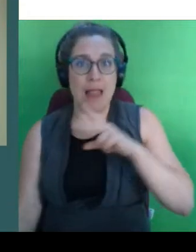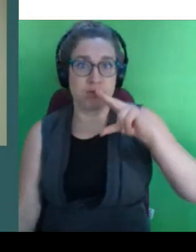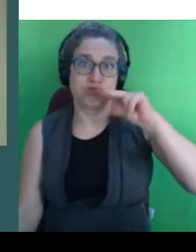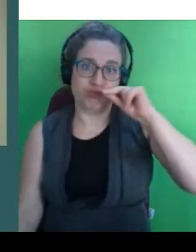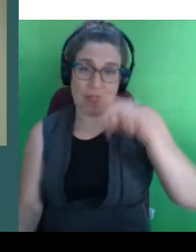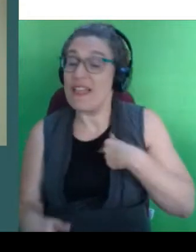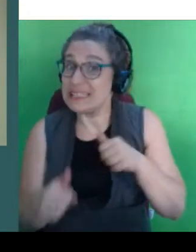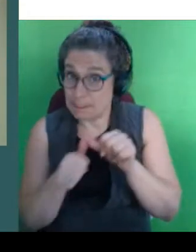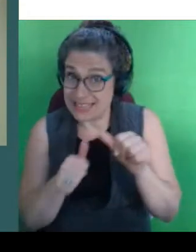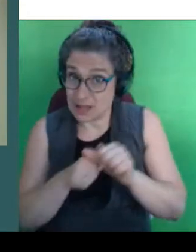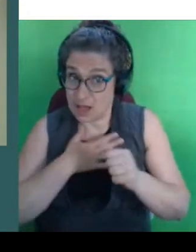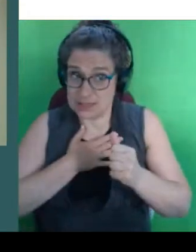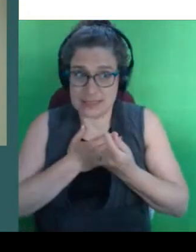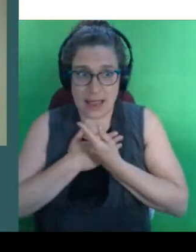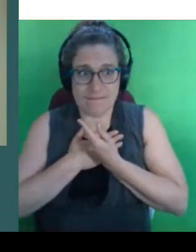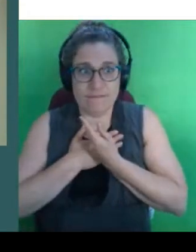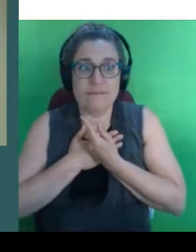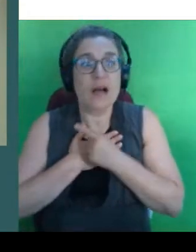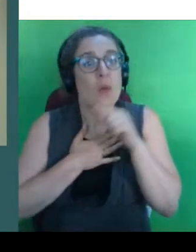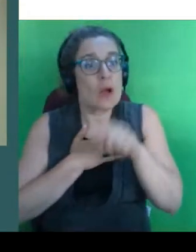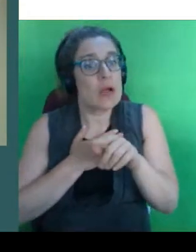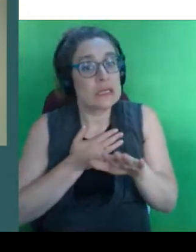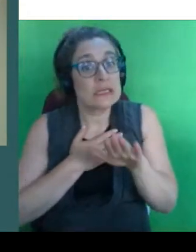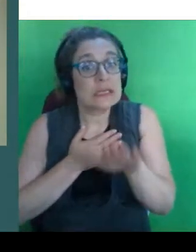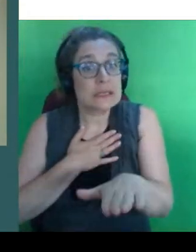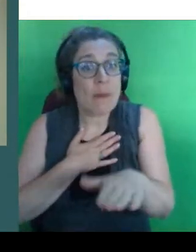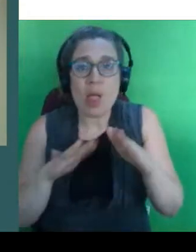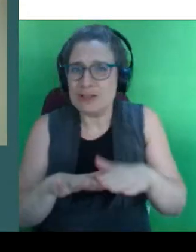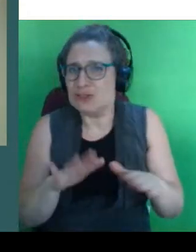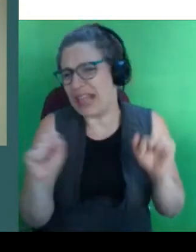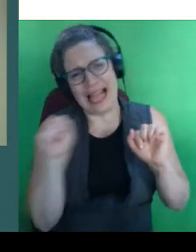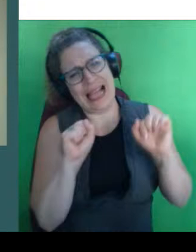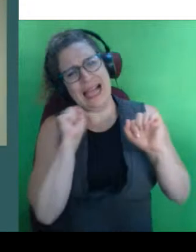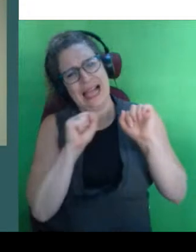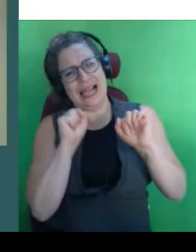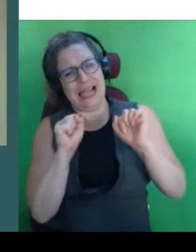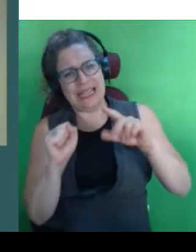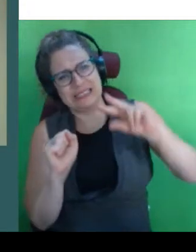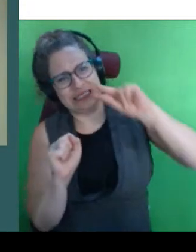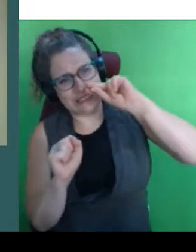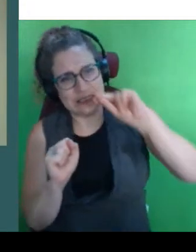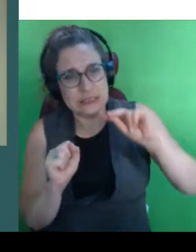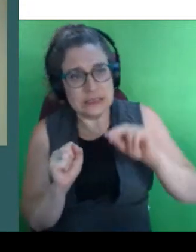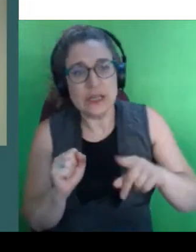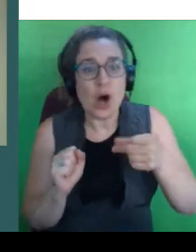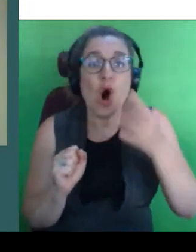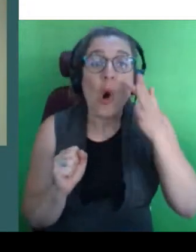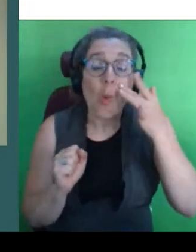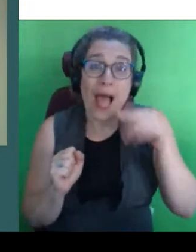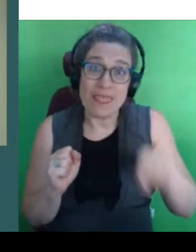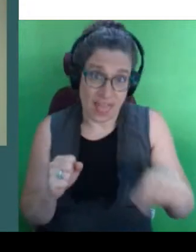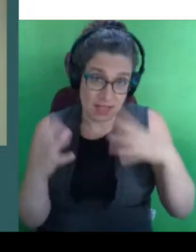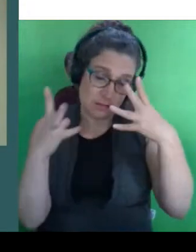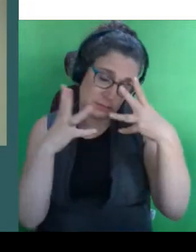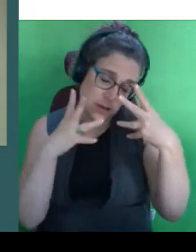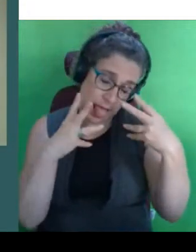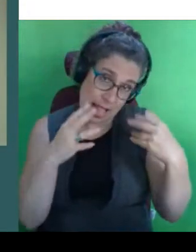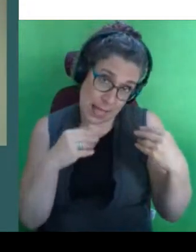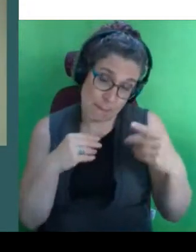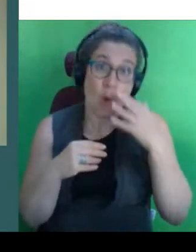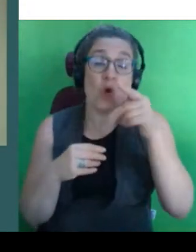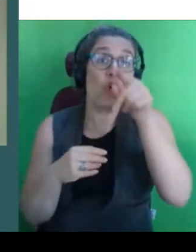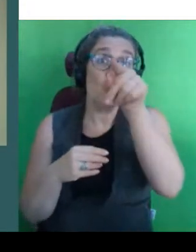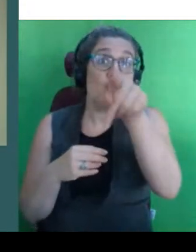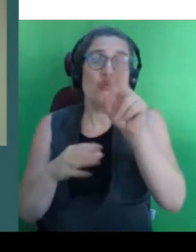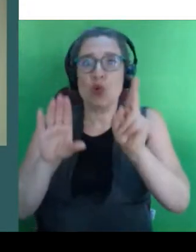with smaller children, if they're very resistant to the idea, what you can do is when they are fast asleep at night, when you go to bed, you can